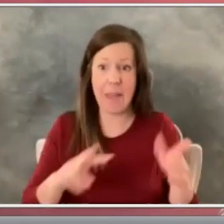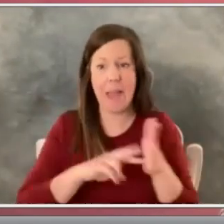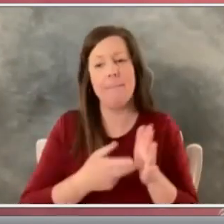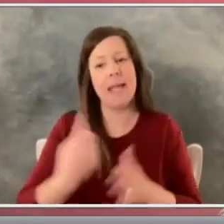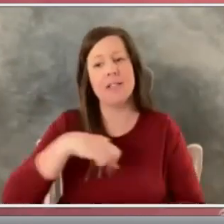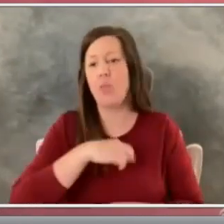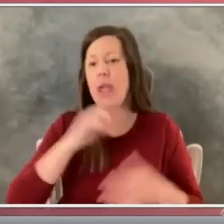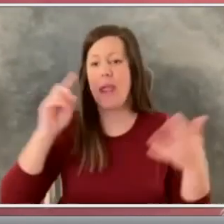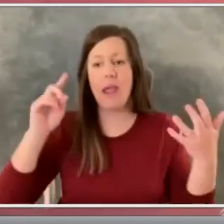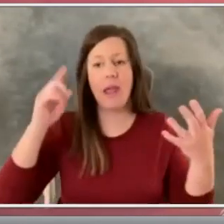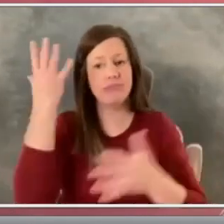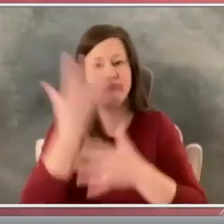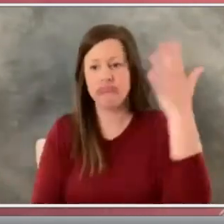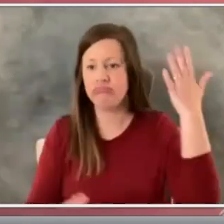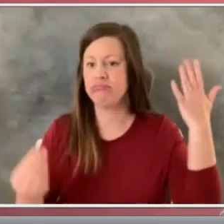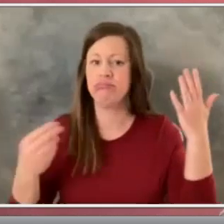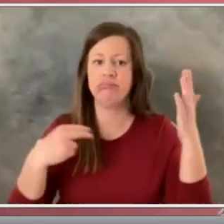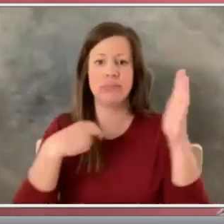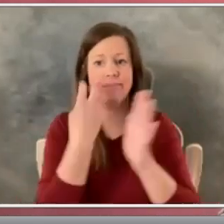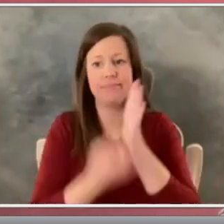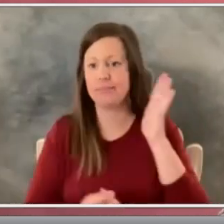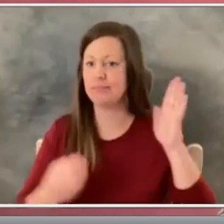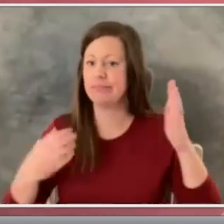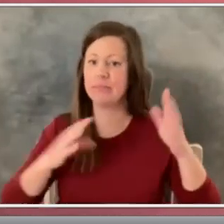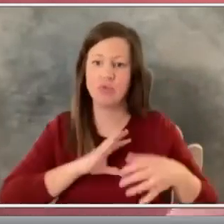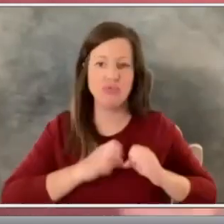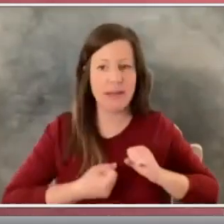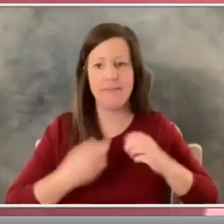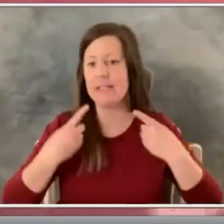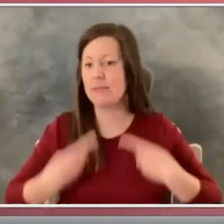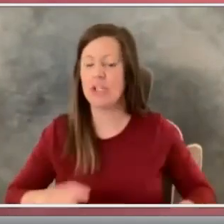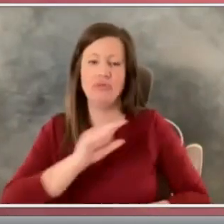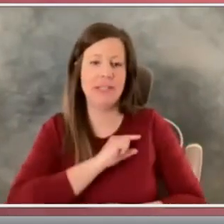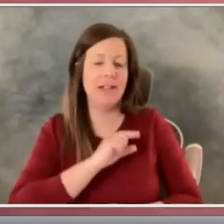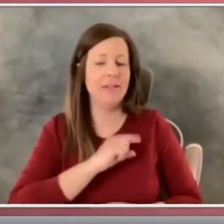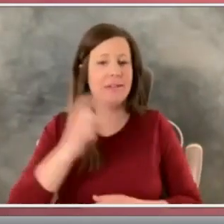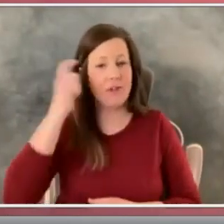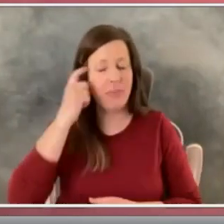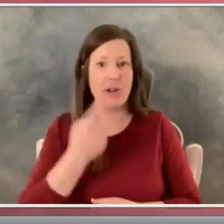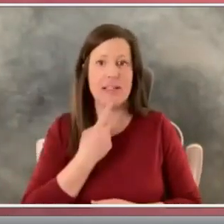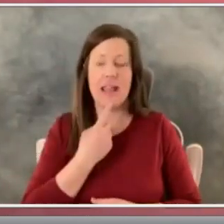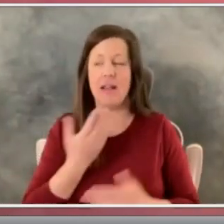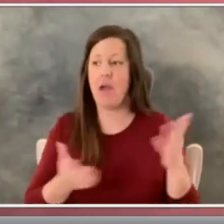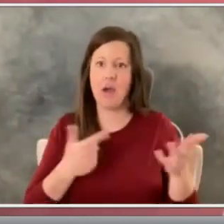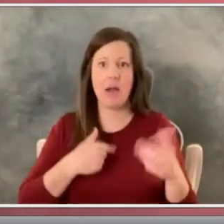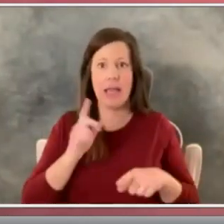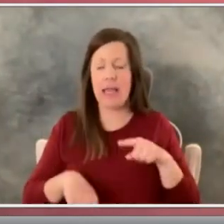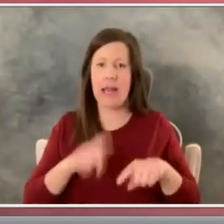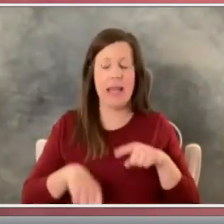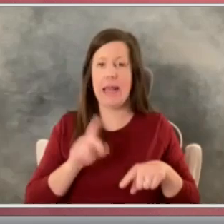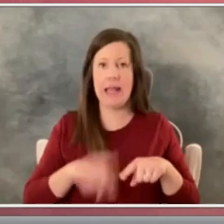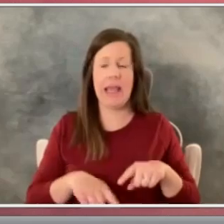we are lost in depression, we are lost in guilt. I can't do, because our mind starts saying, I can't do it, I can't do it, I can't do it one